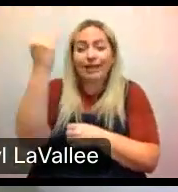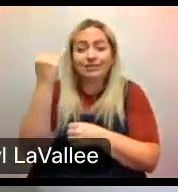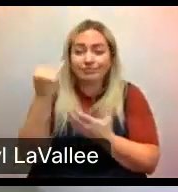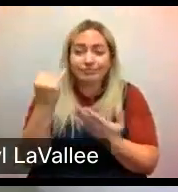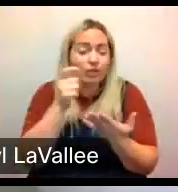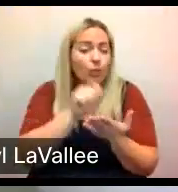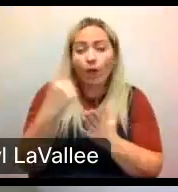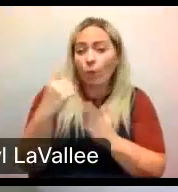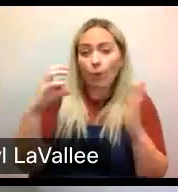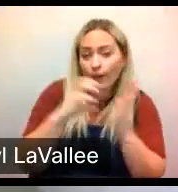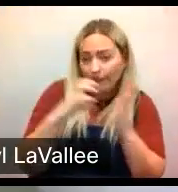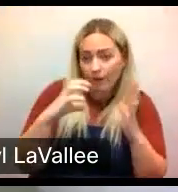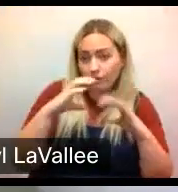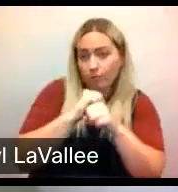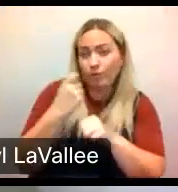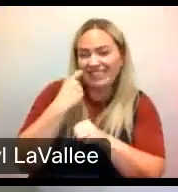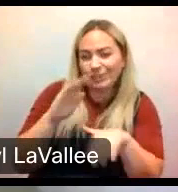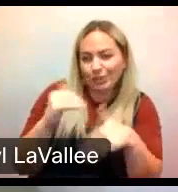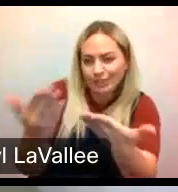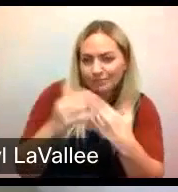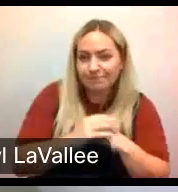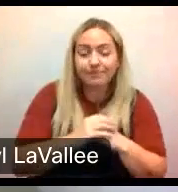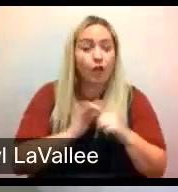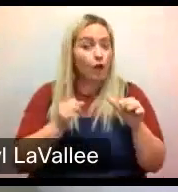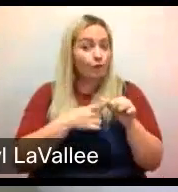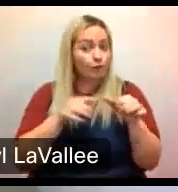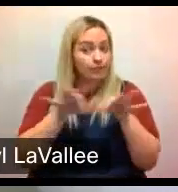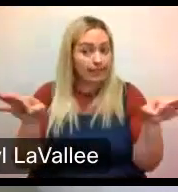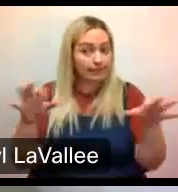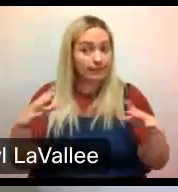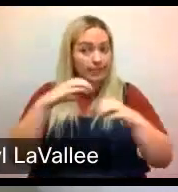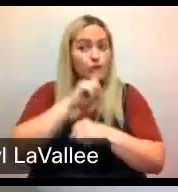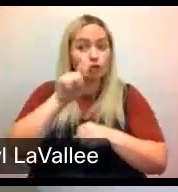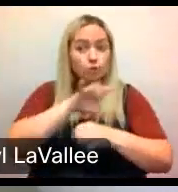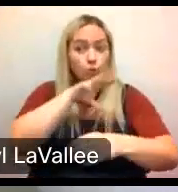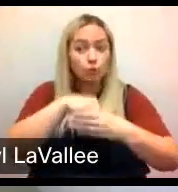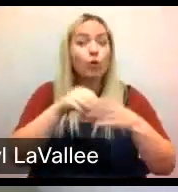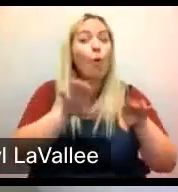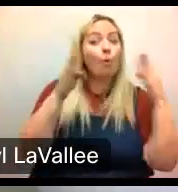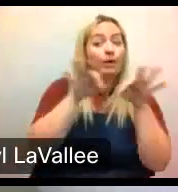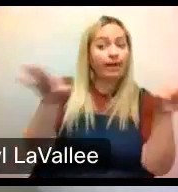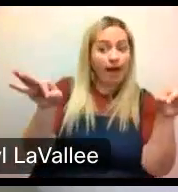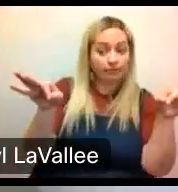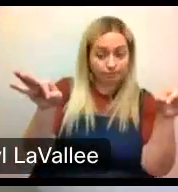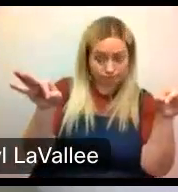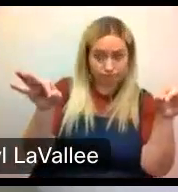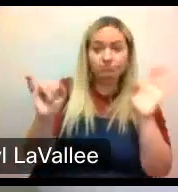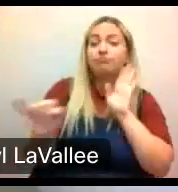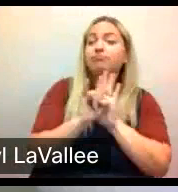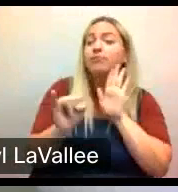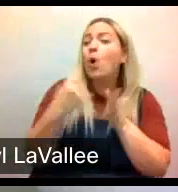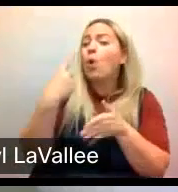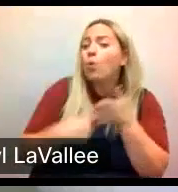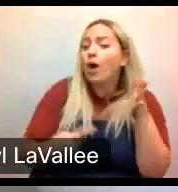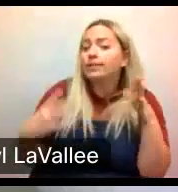one paragraph summary like I suggested earlier. The first sentence of a summary should include an opening line that identifies what is